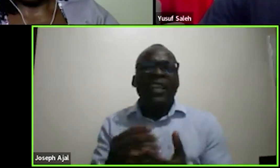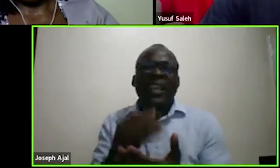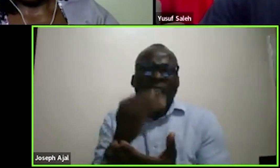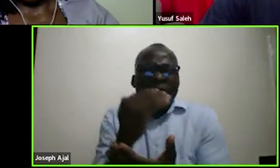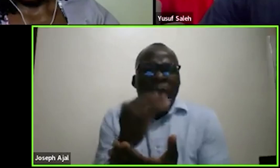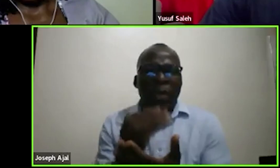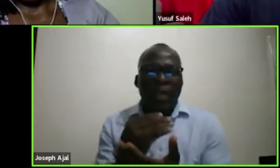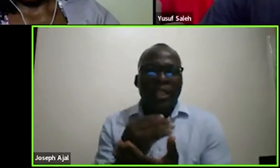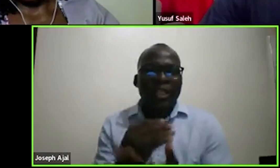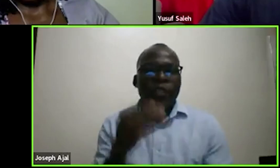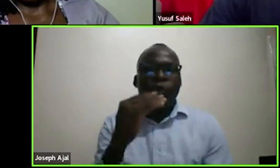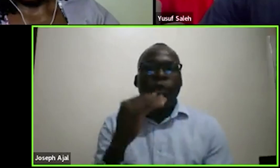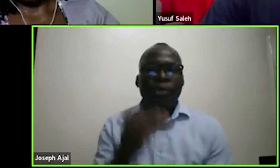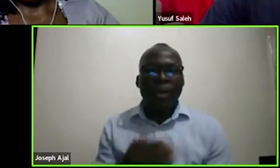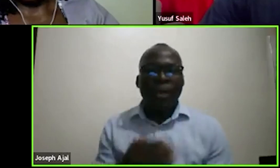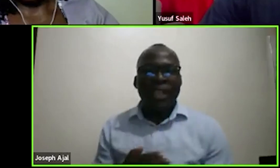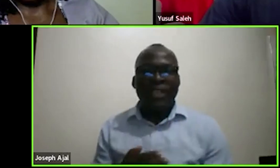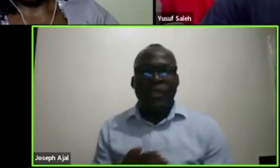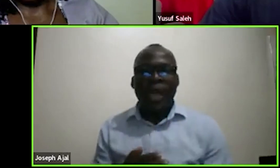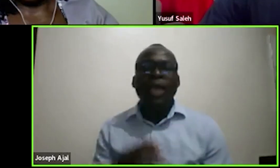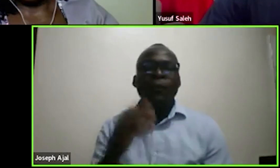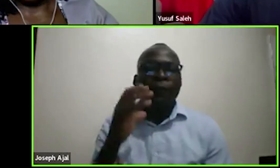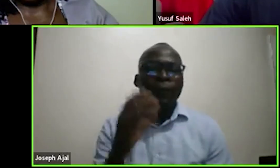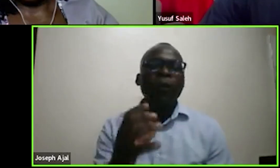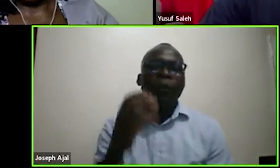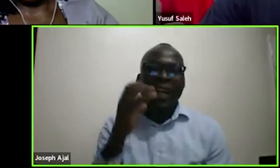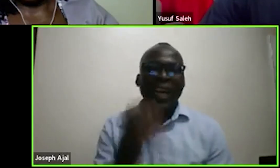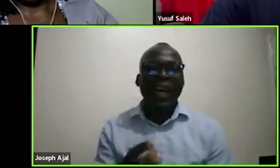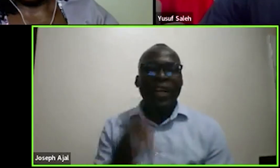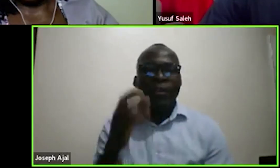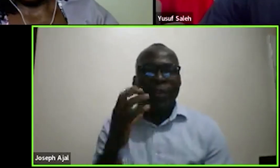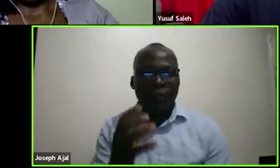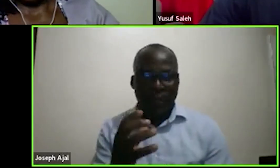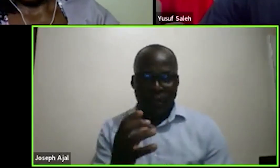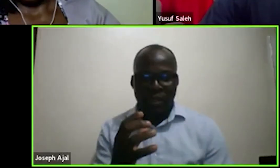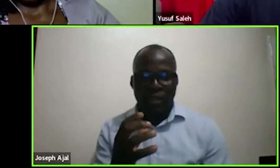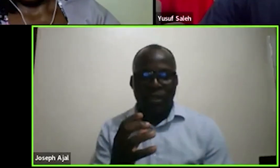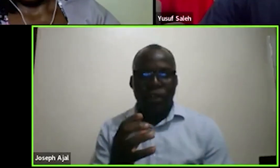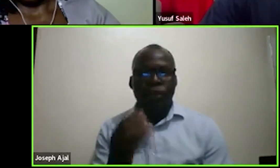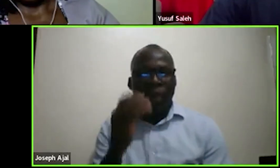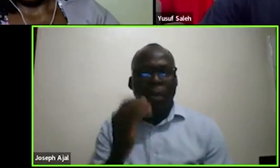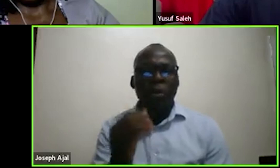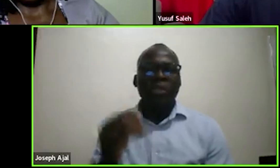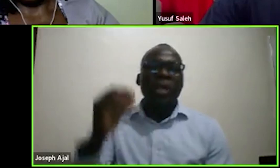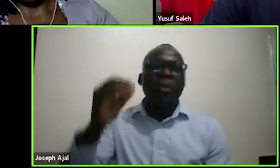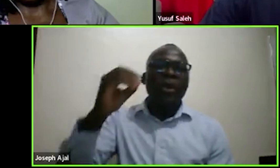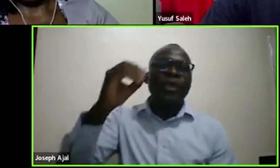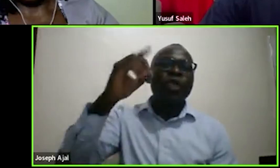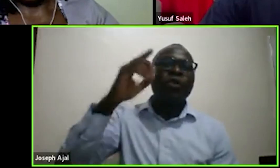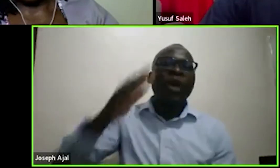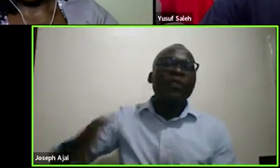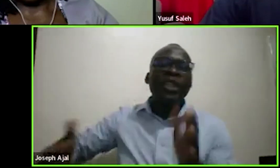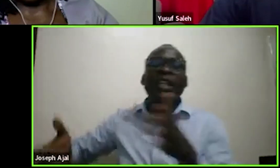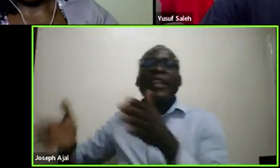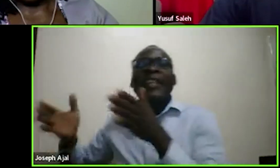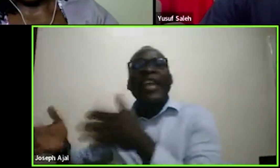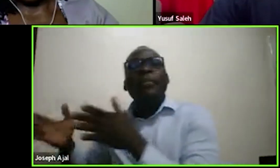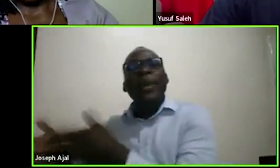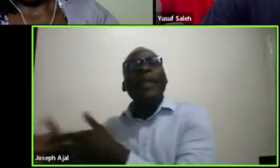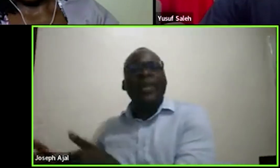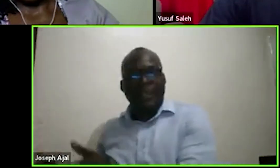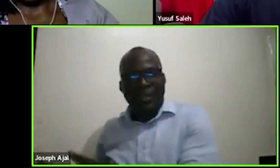And in a summary, in just 2 or 3 pages and full of color and graphics, you're able to summarize what you could have written